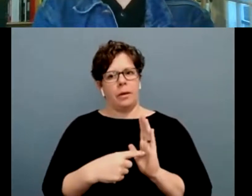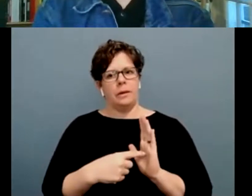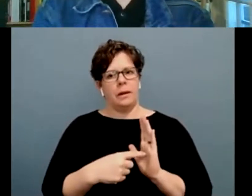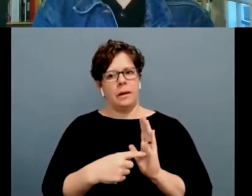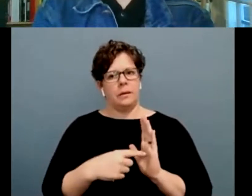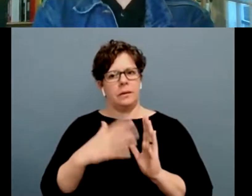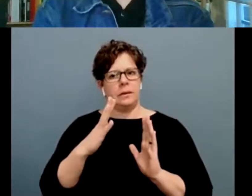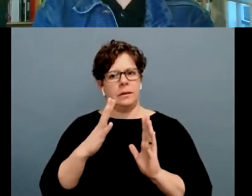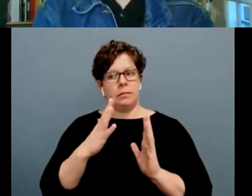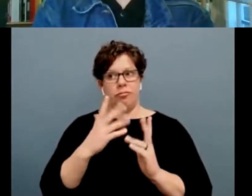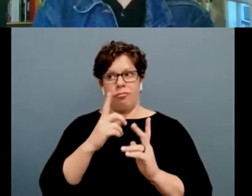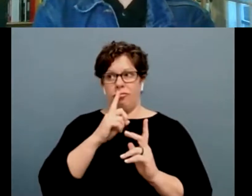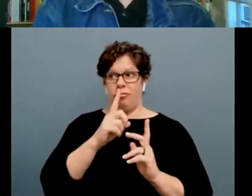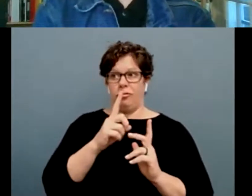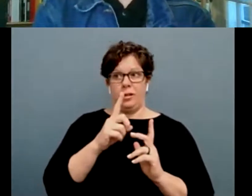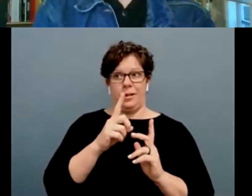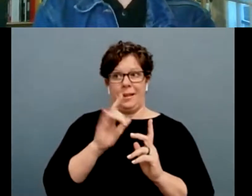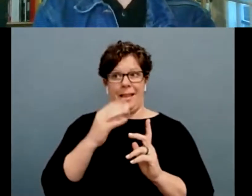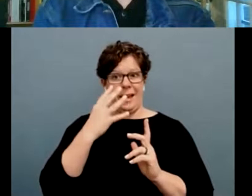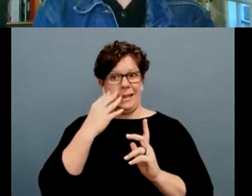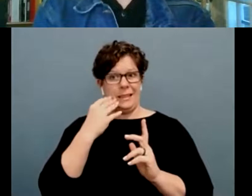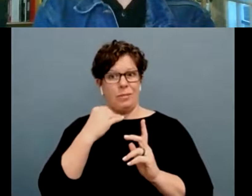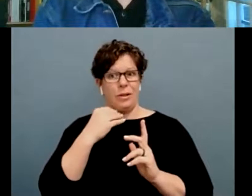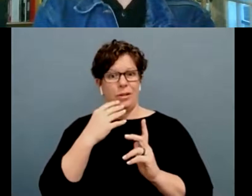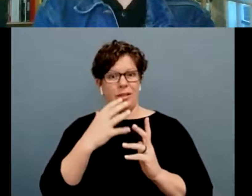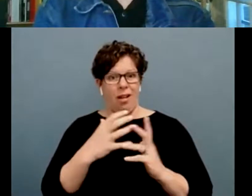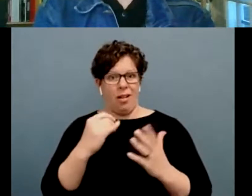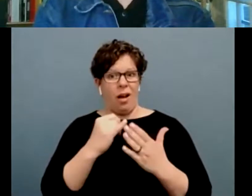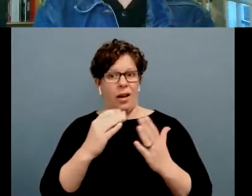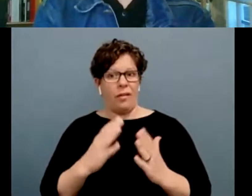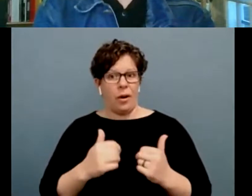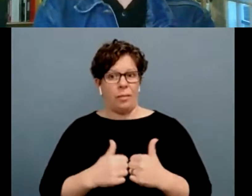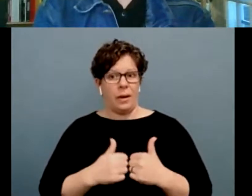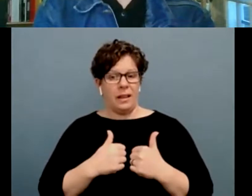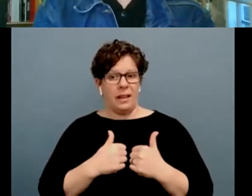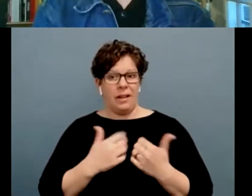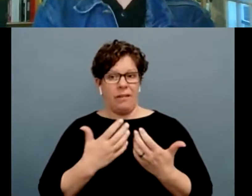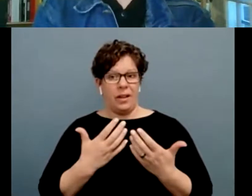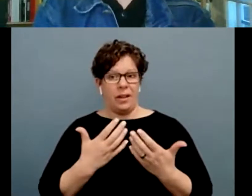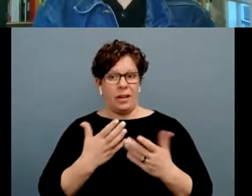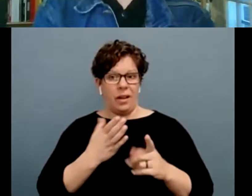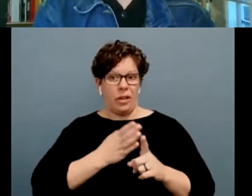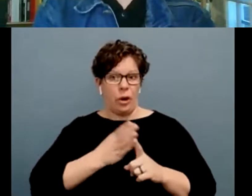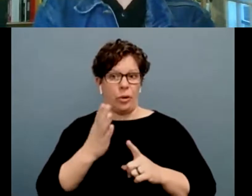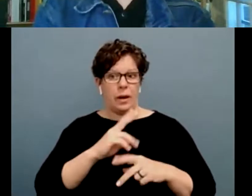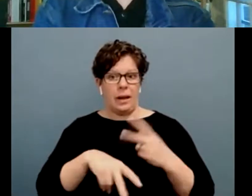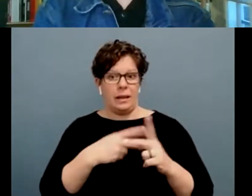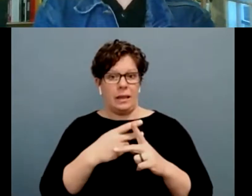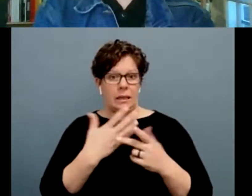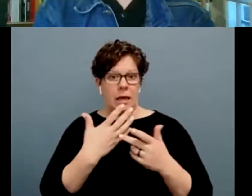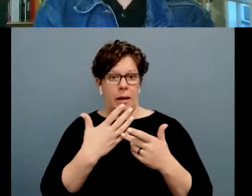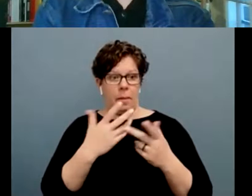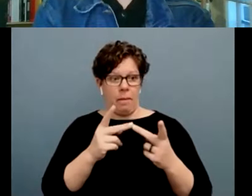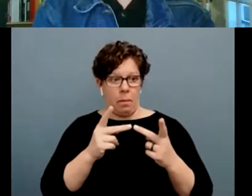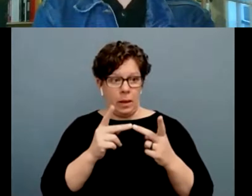the reality of a lot of artists living throughout their entire career in the types of spaces that they work